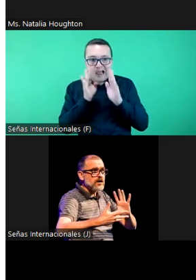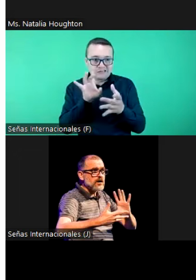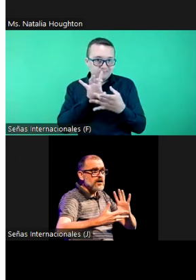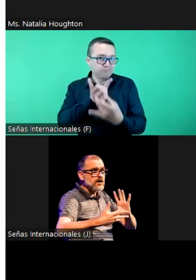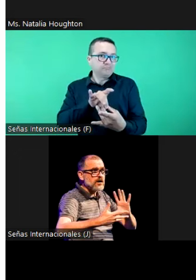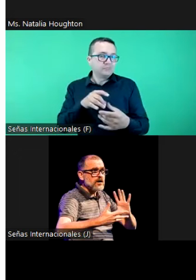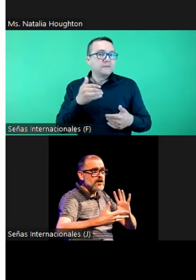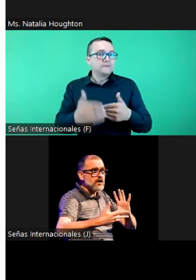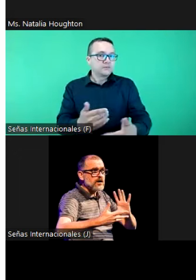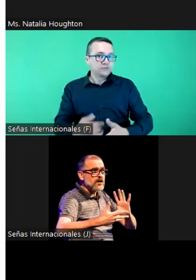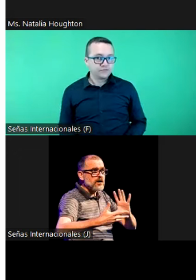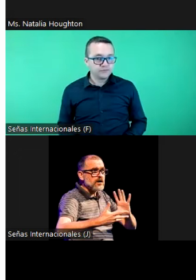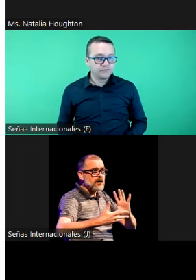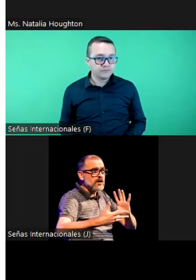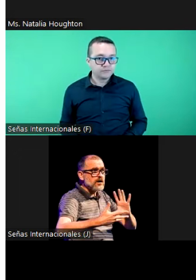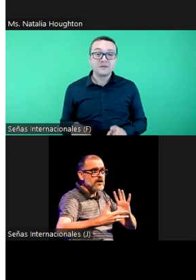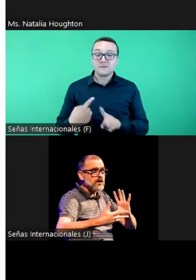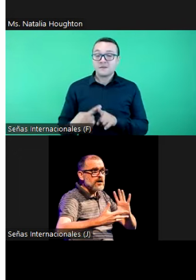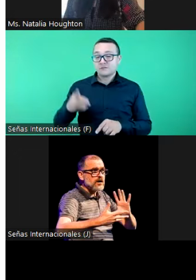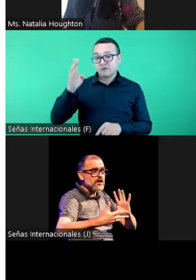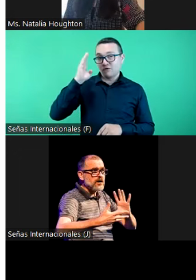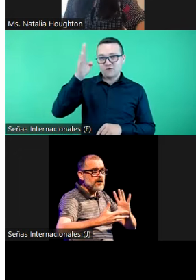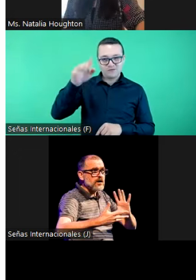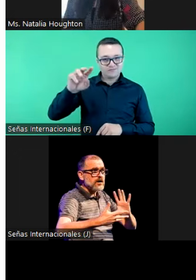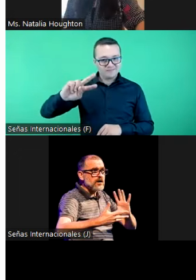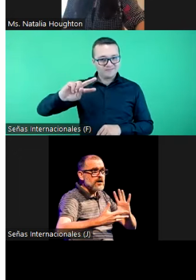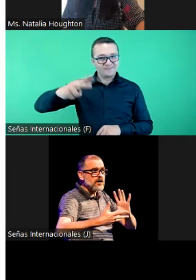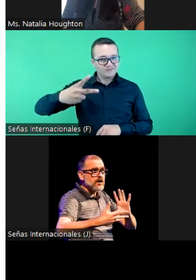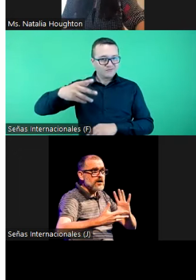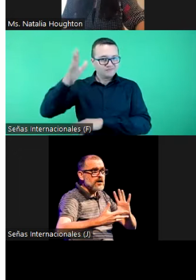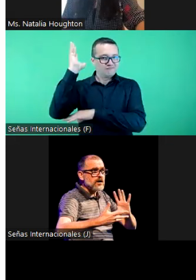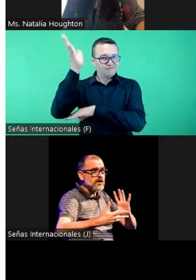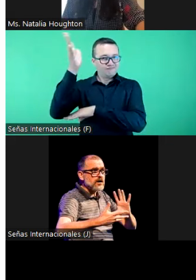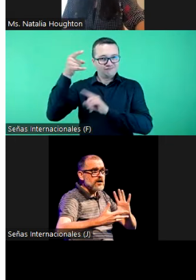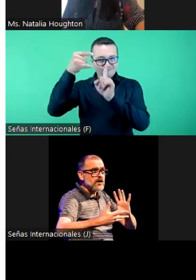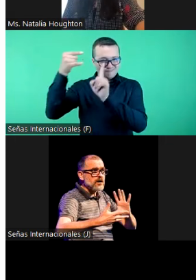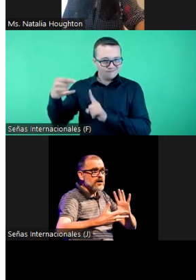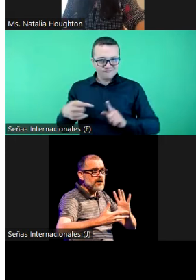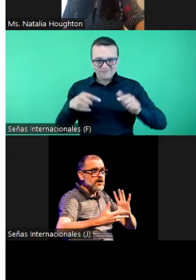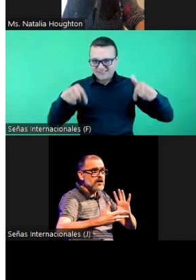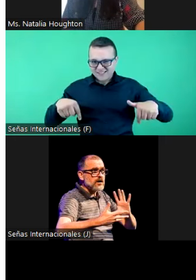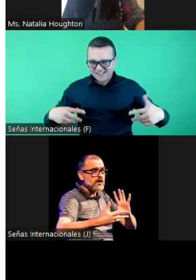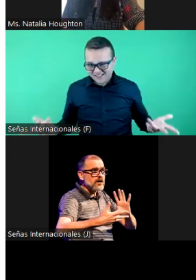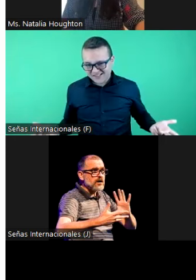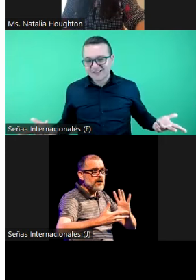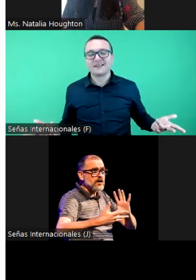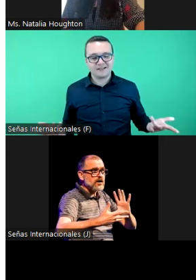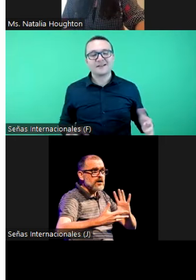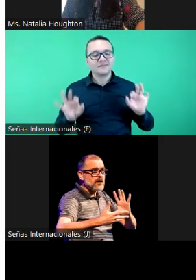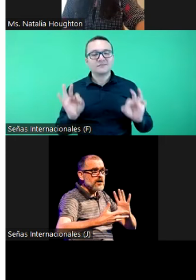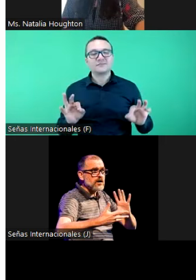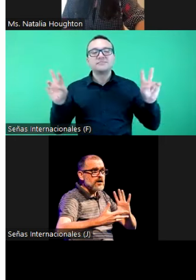services. And something that will be a part of the next webinar we are organizing in this